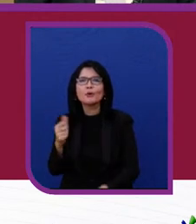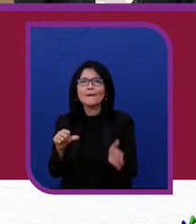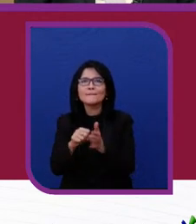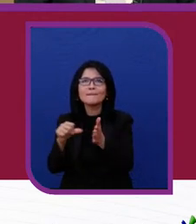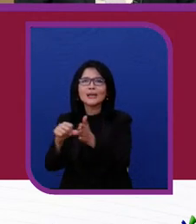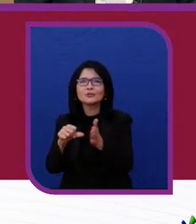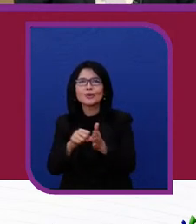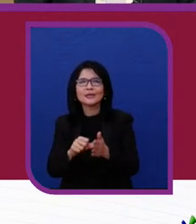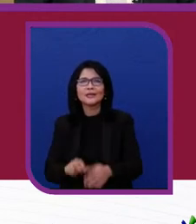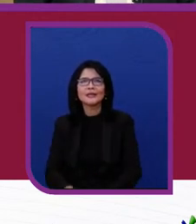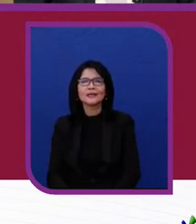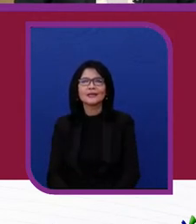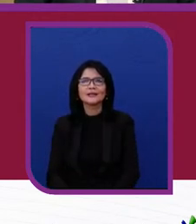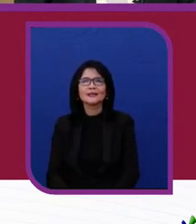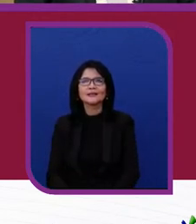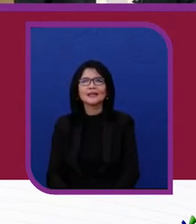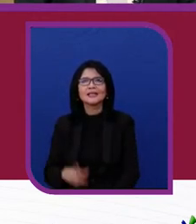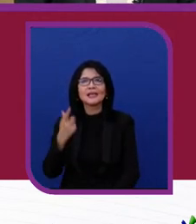manifested